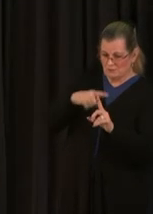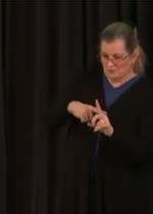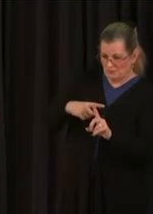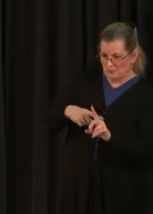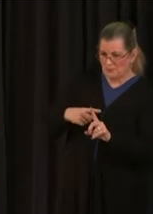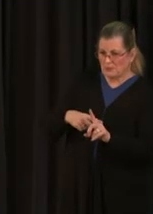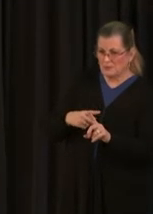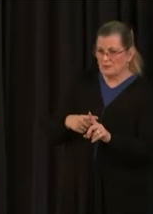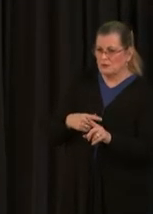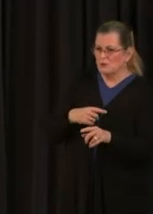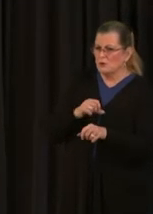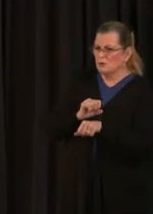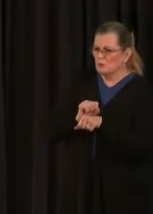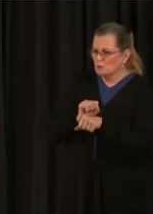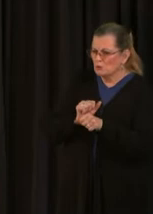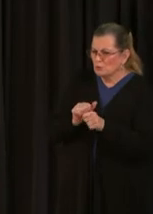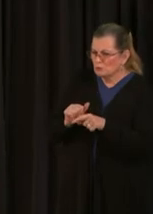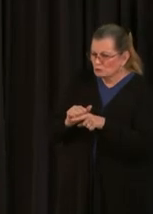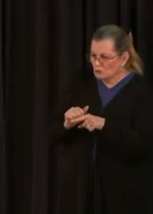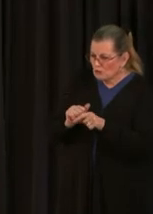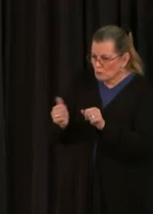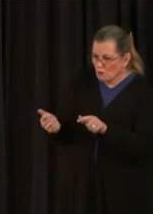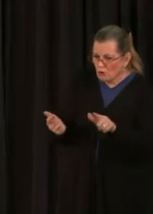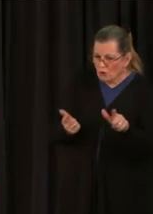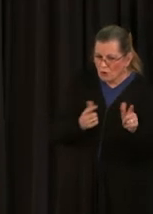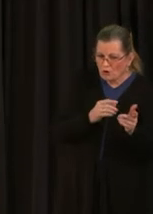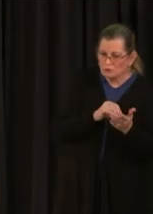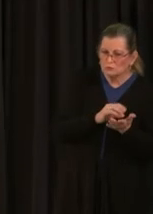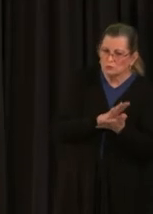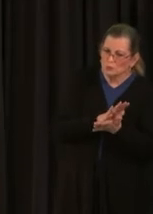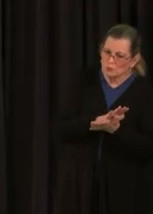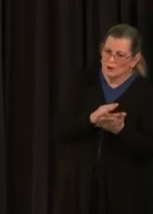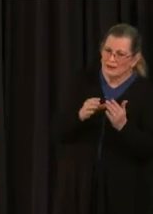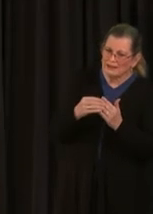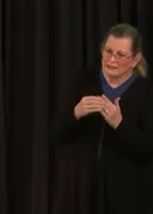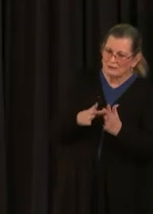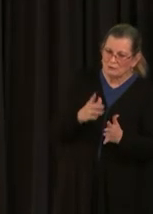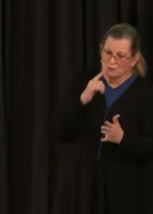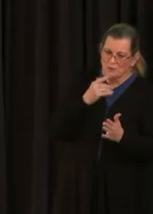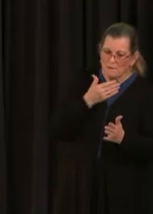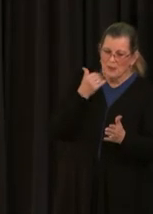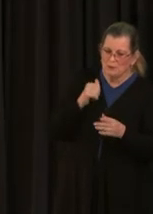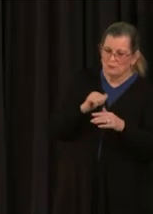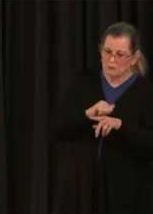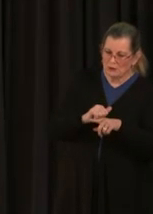our children. Once again, if you need additional information as it relates to